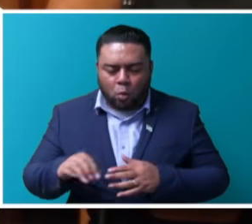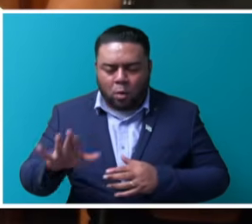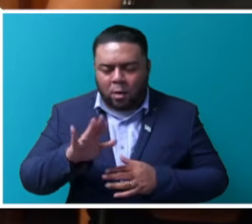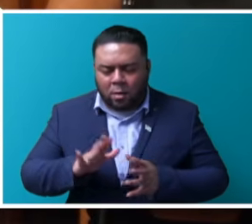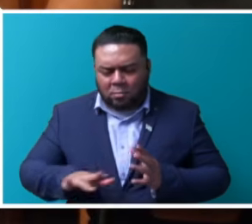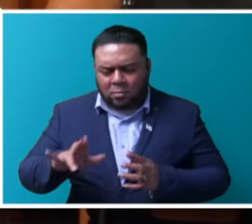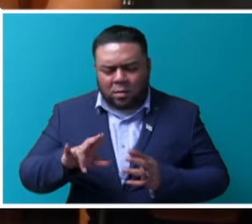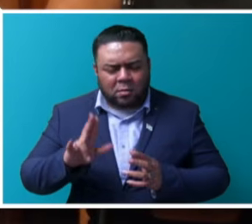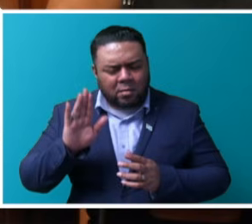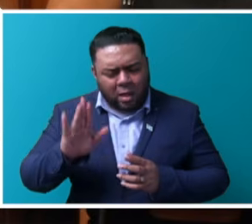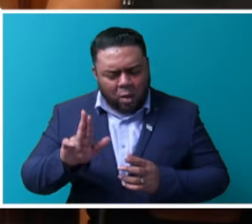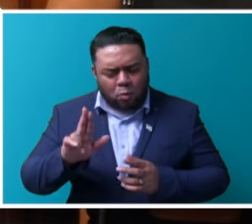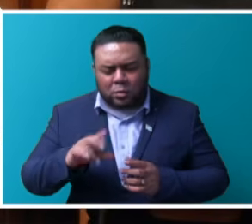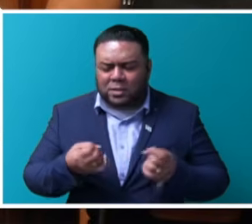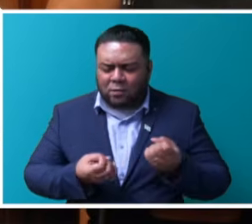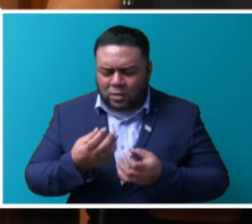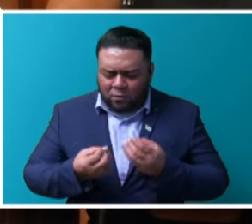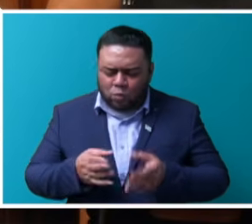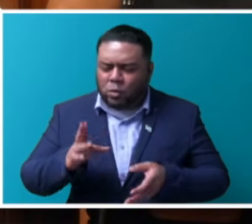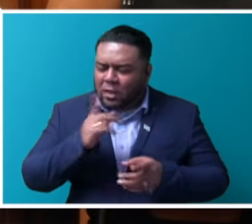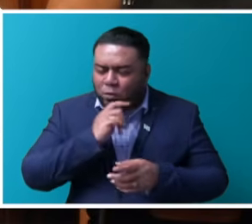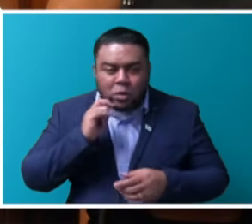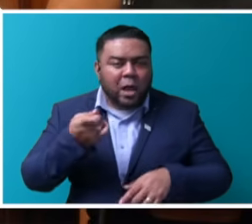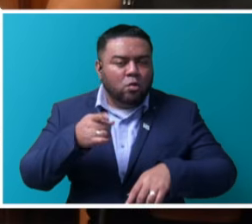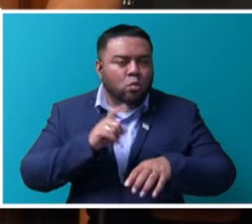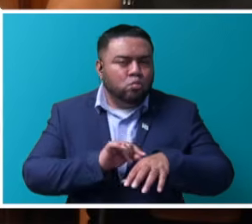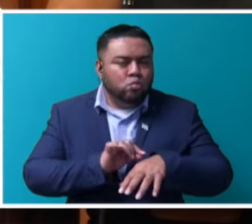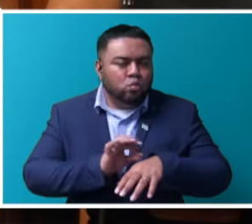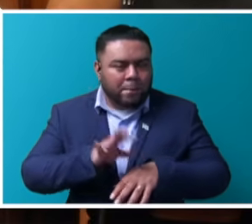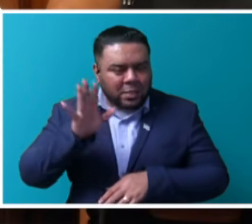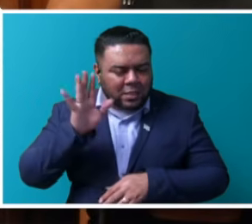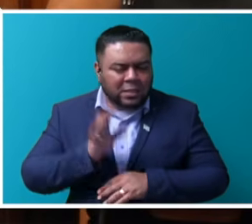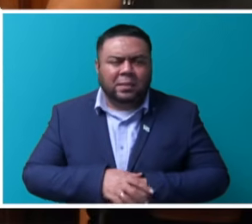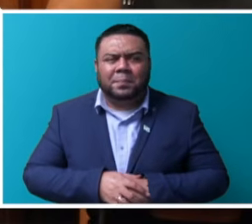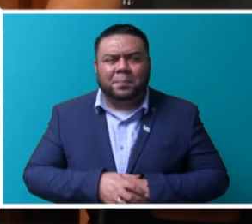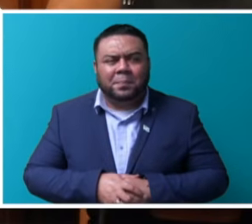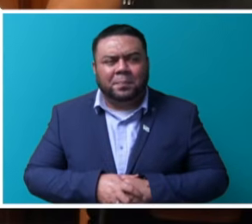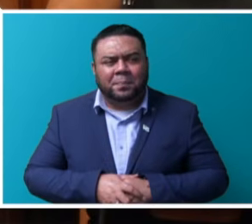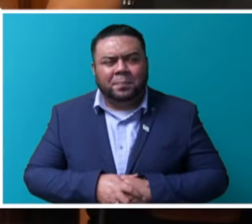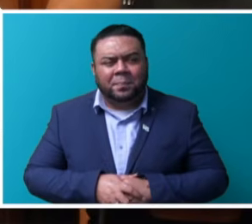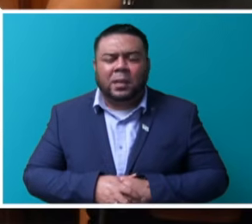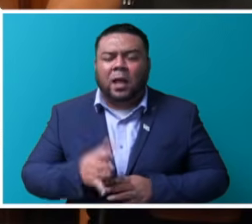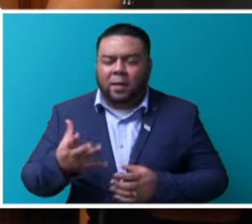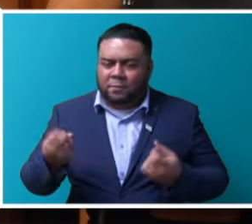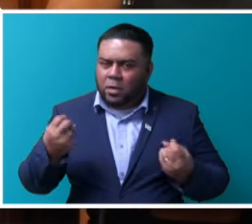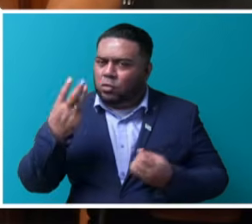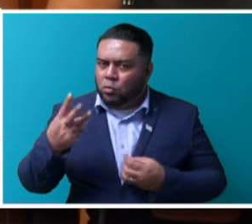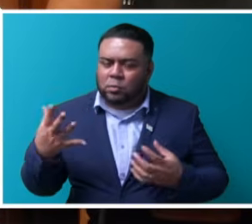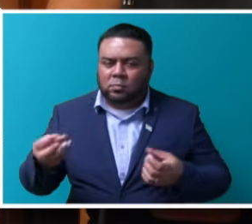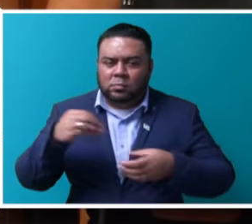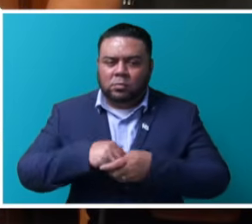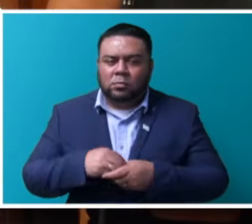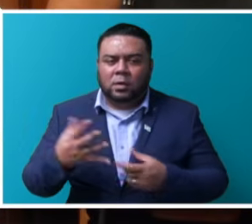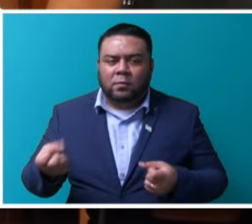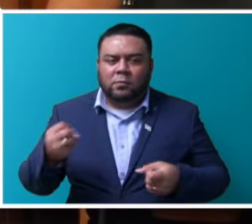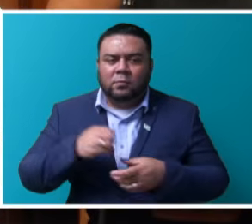Nambualu, Sabsabu, Taviuni, and Rambi. Government is working together with the Asian Development Bank on 3 major investment projects to revamp the